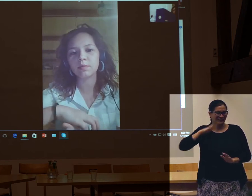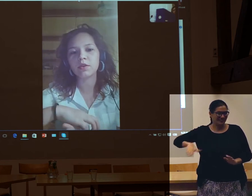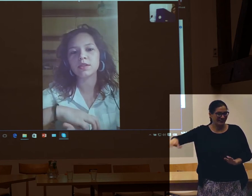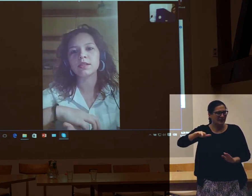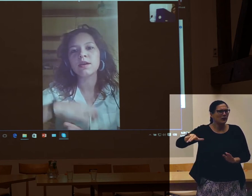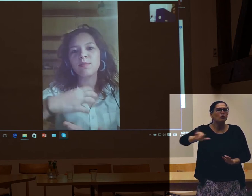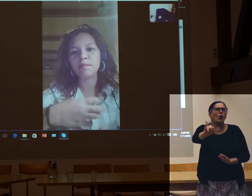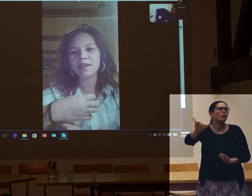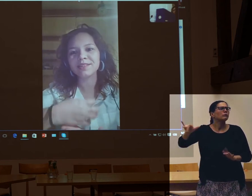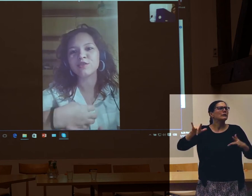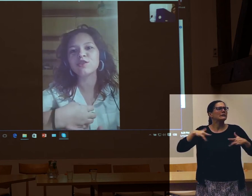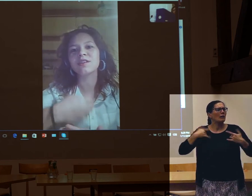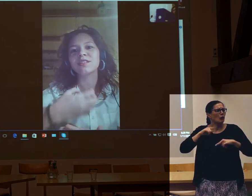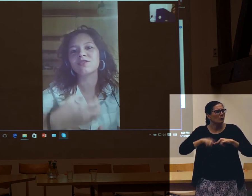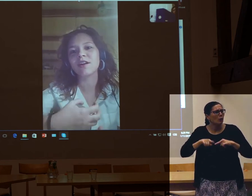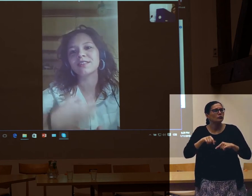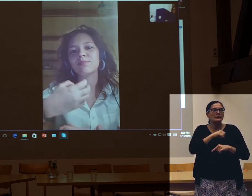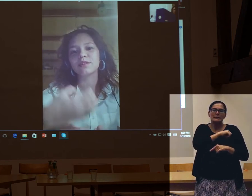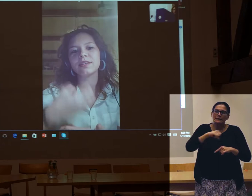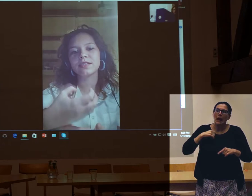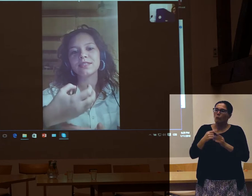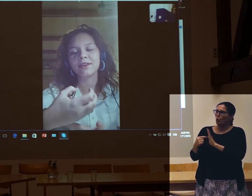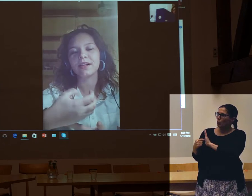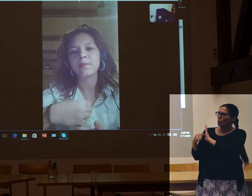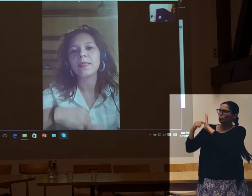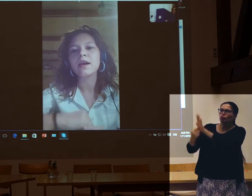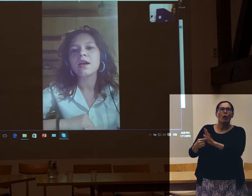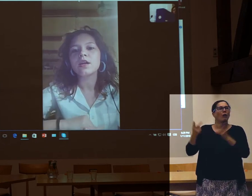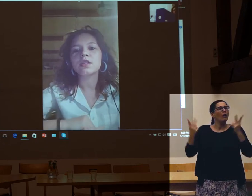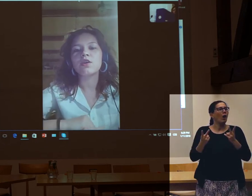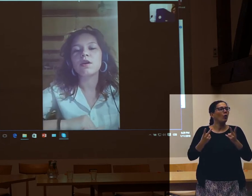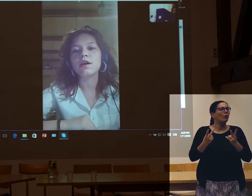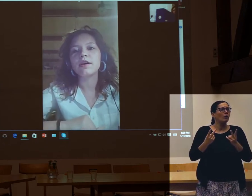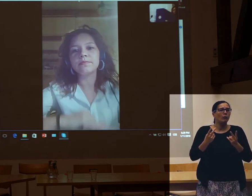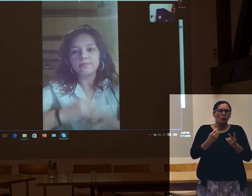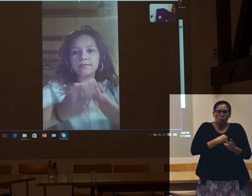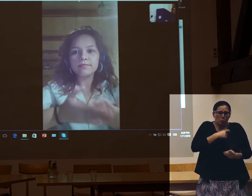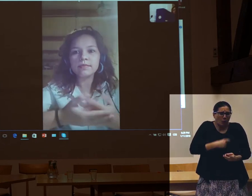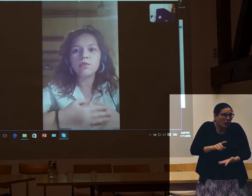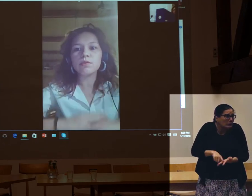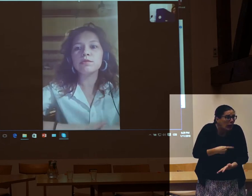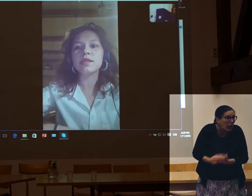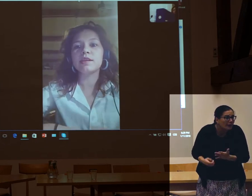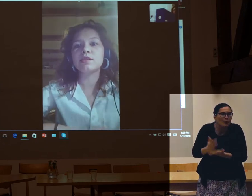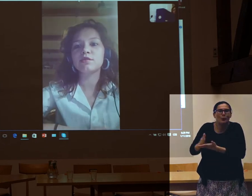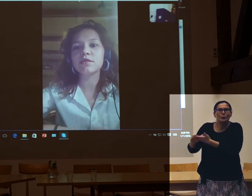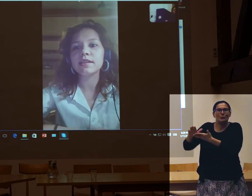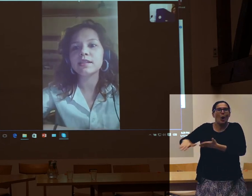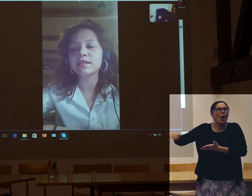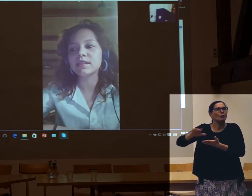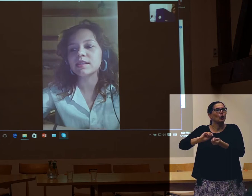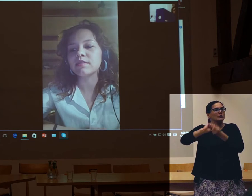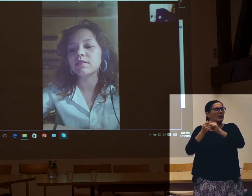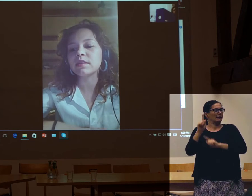well, because public institution constructing barriers as well. So when we started to do